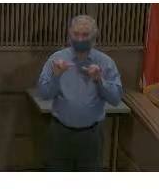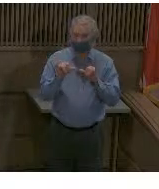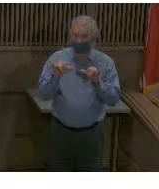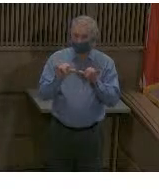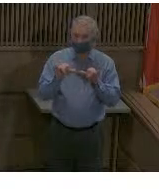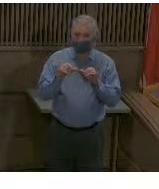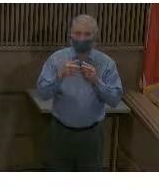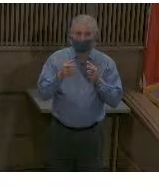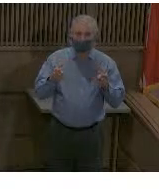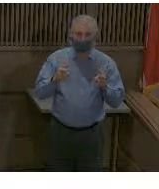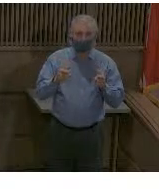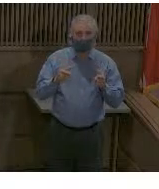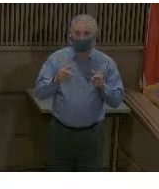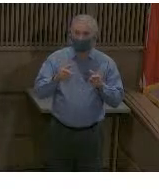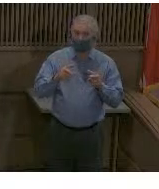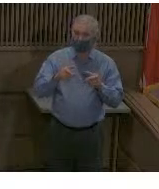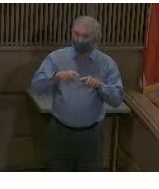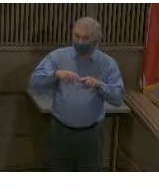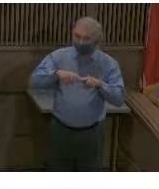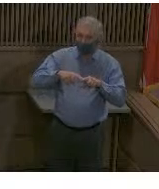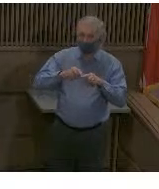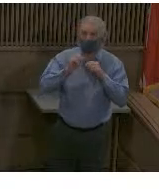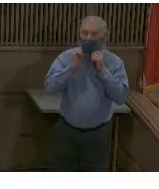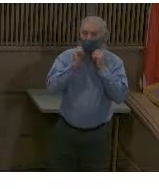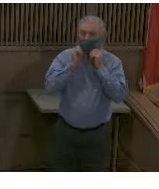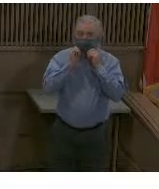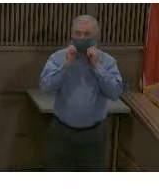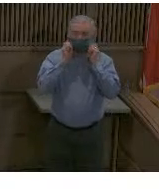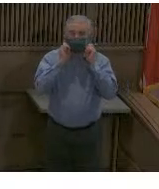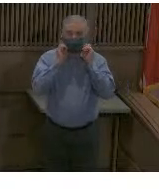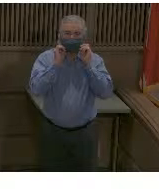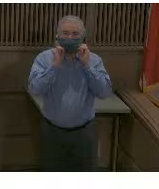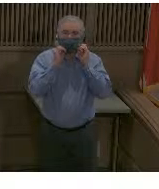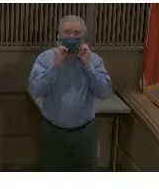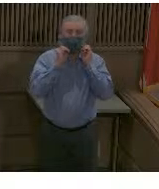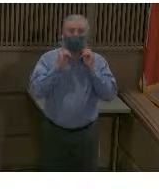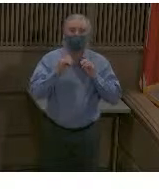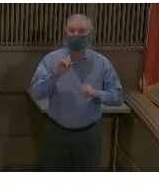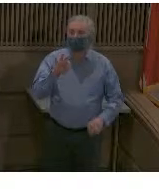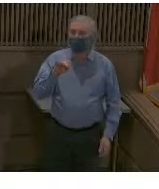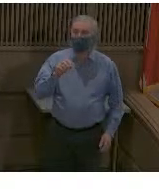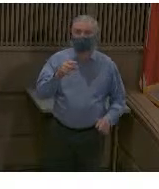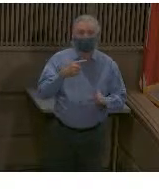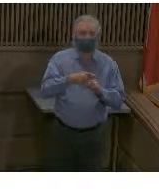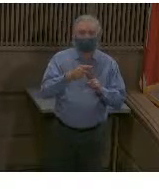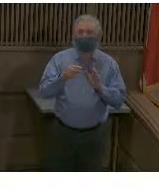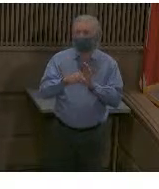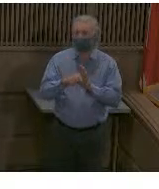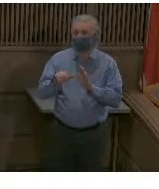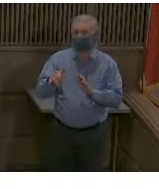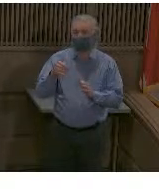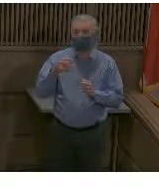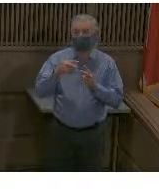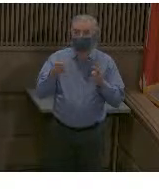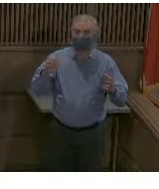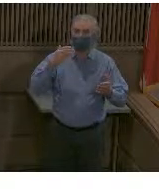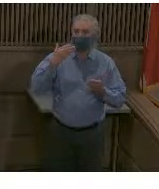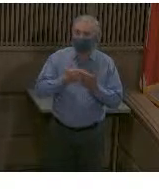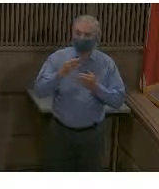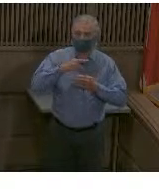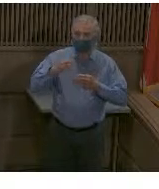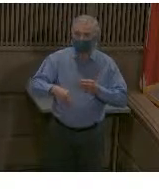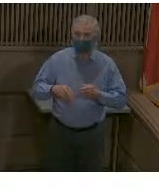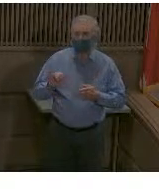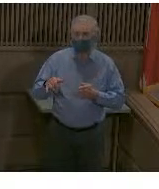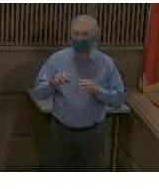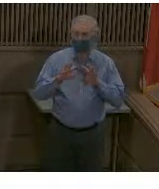is reliable regardless of whether the test result is positive or negative. I want to stress this